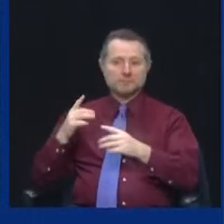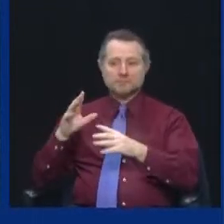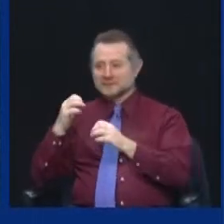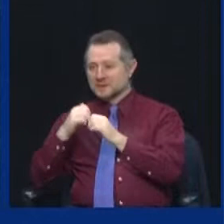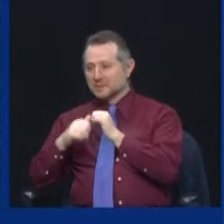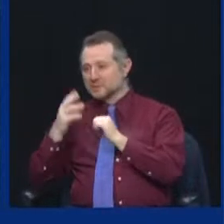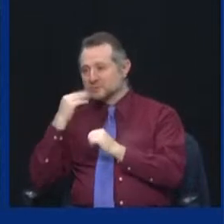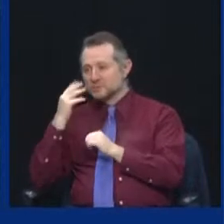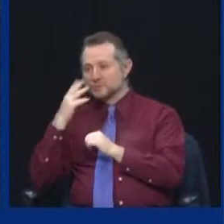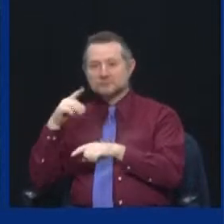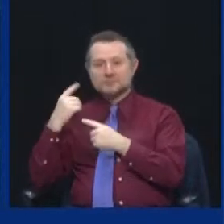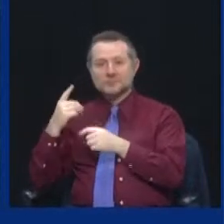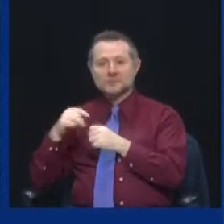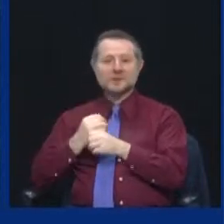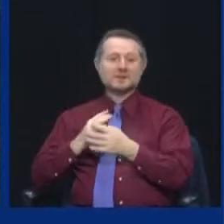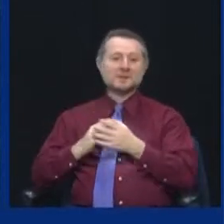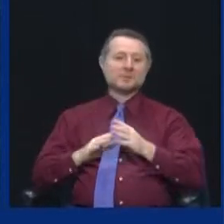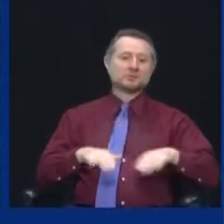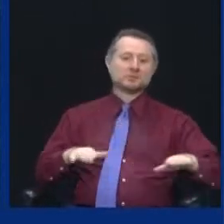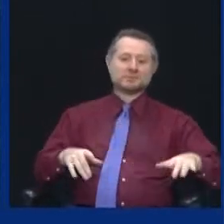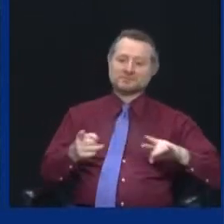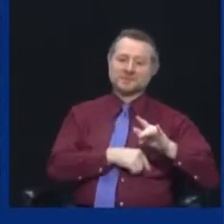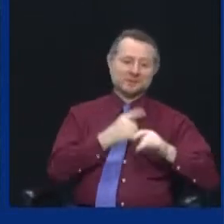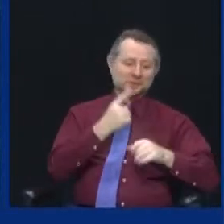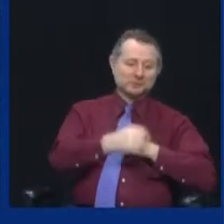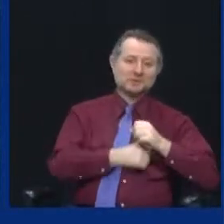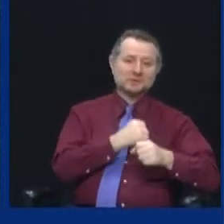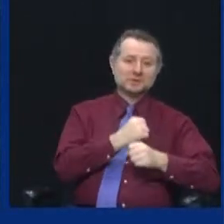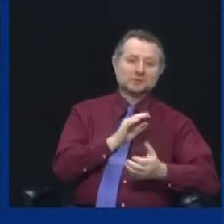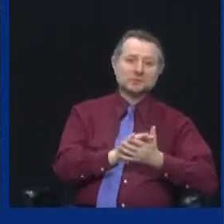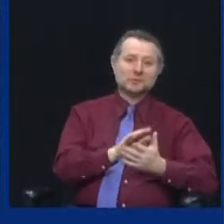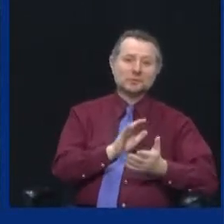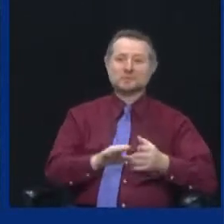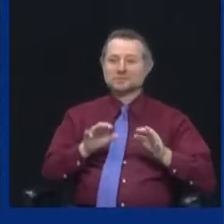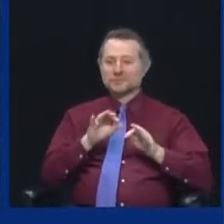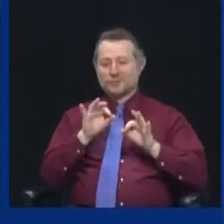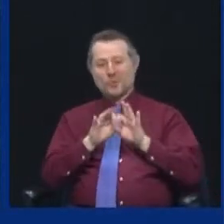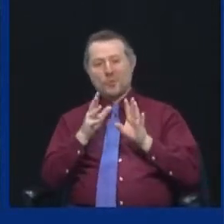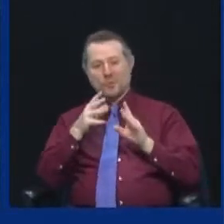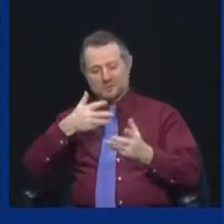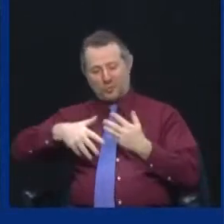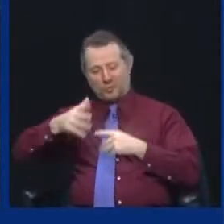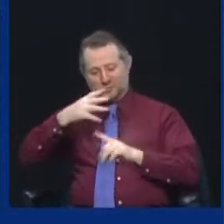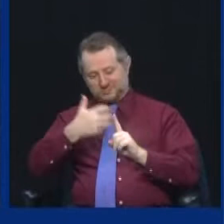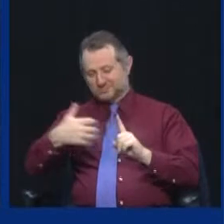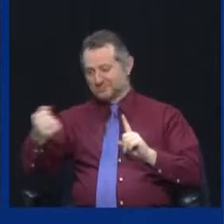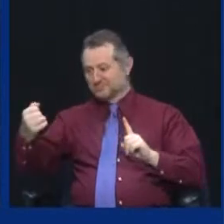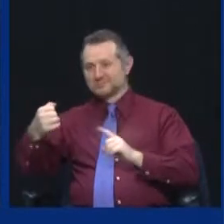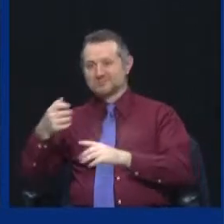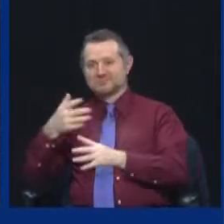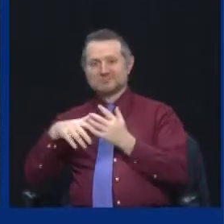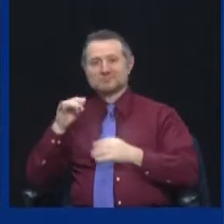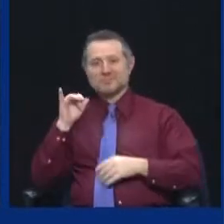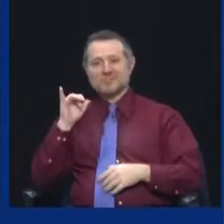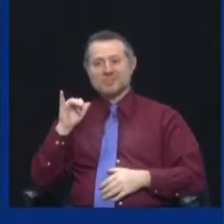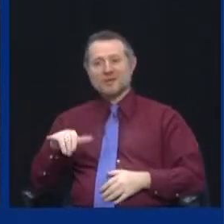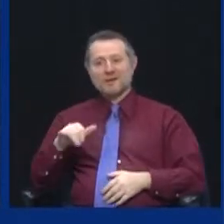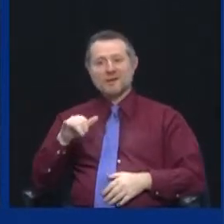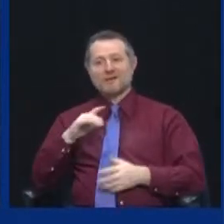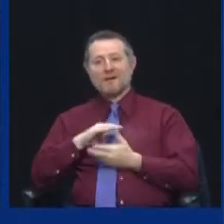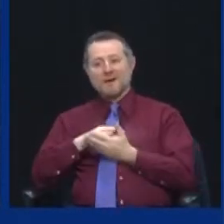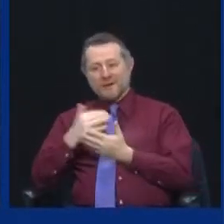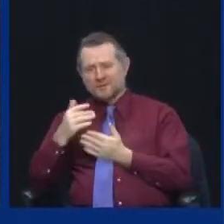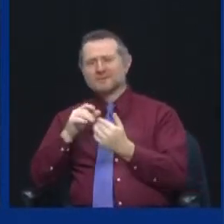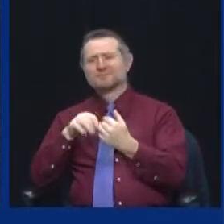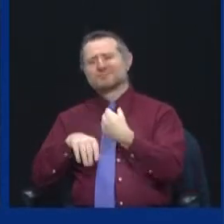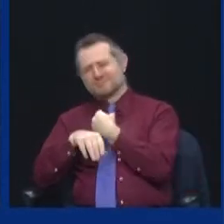kids who missed a whole year of socialization? Even if they didn't miss a year of school, and you know, remote